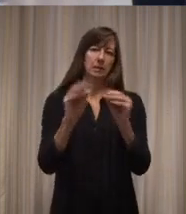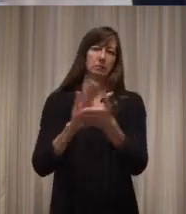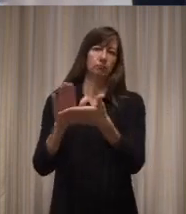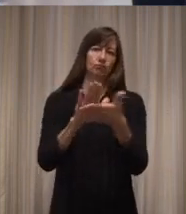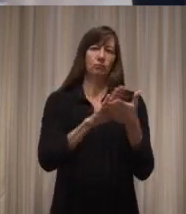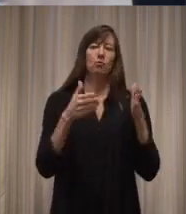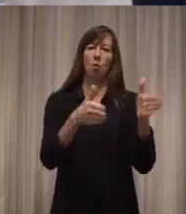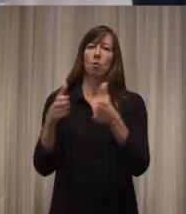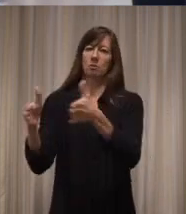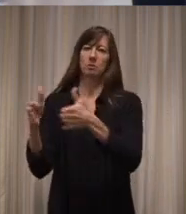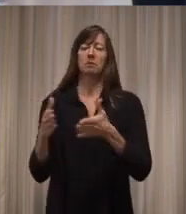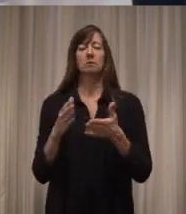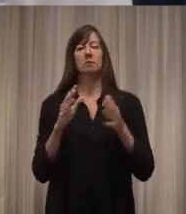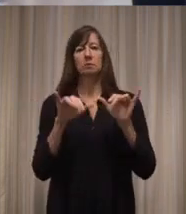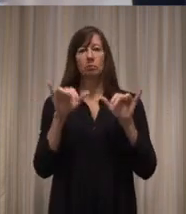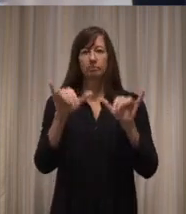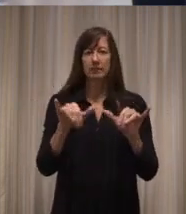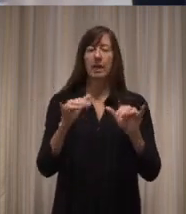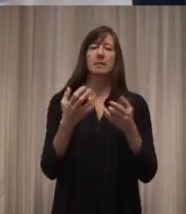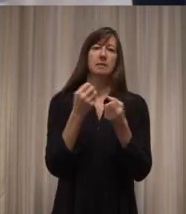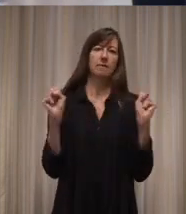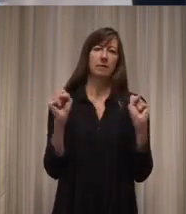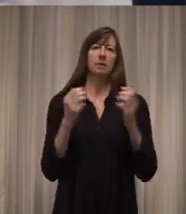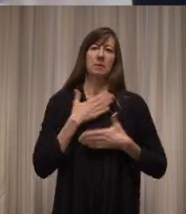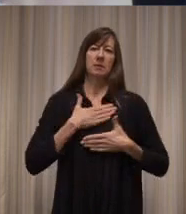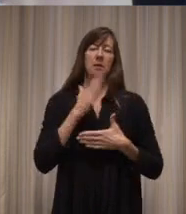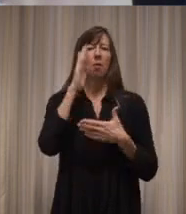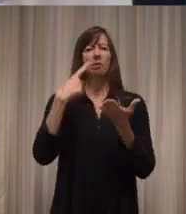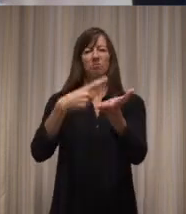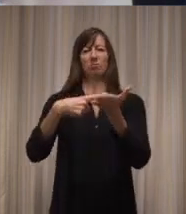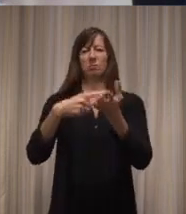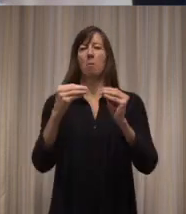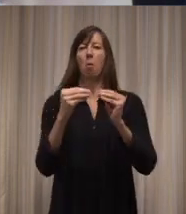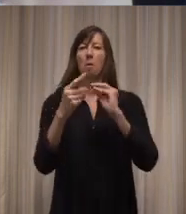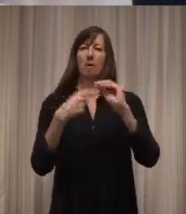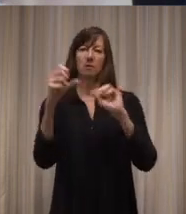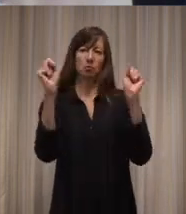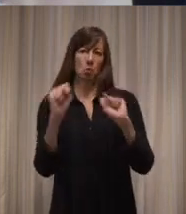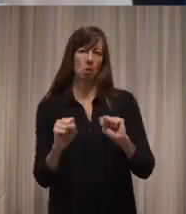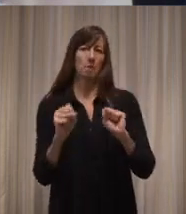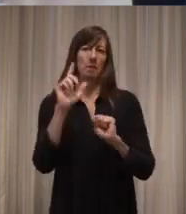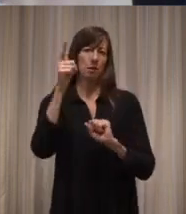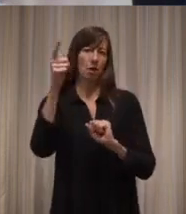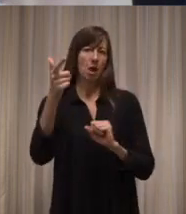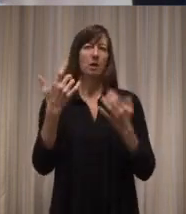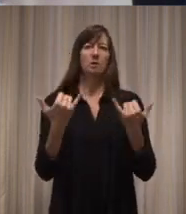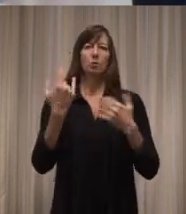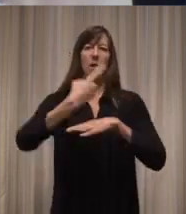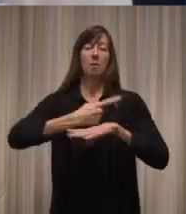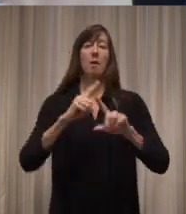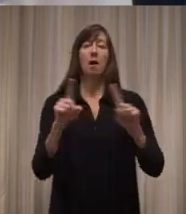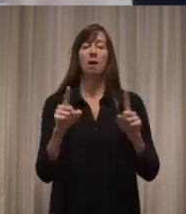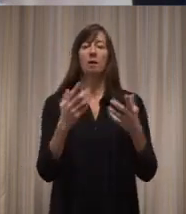And we'll talk a little bit more about the storm here later in the update. But I want to thank all of our road crews that were out throughout the